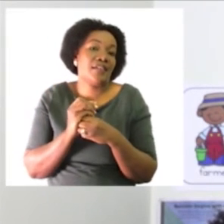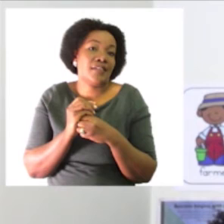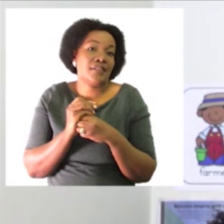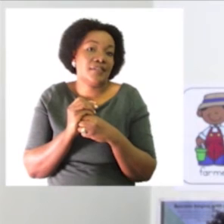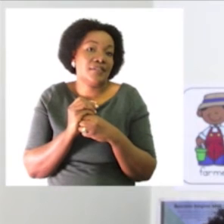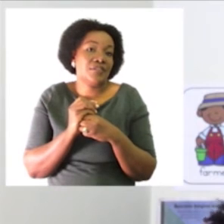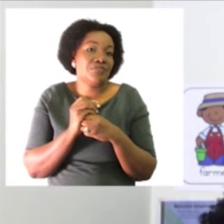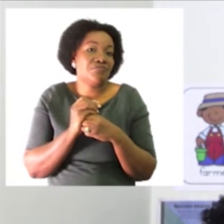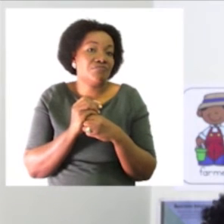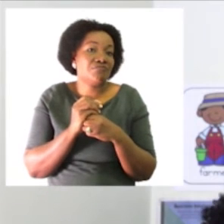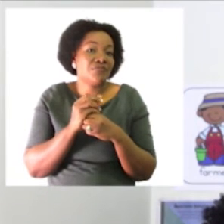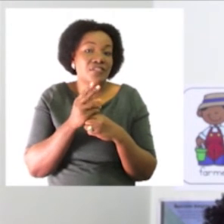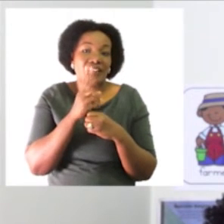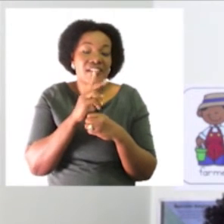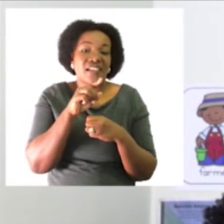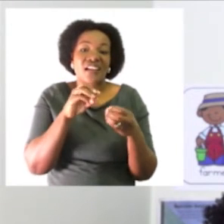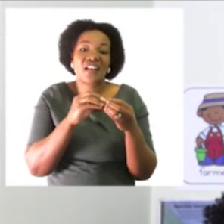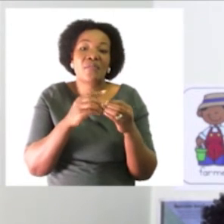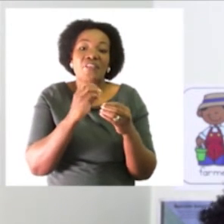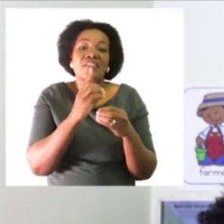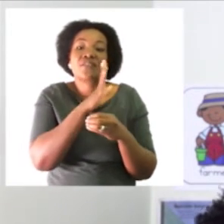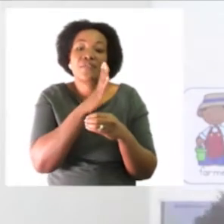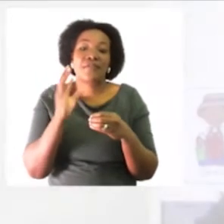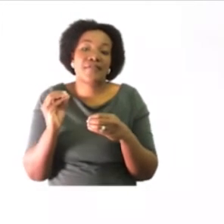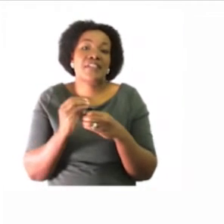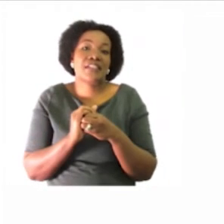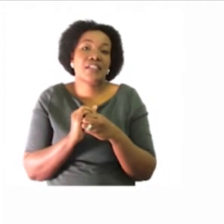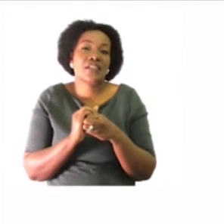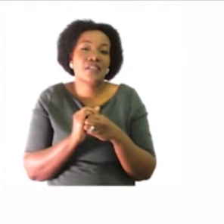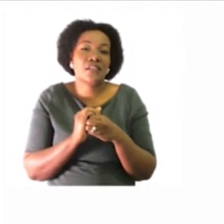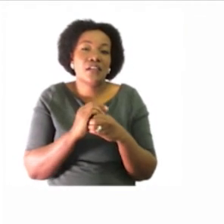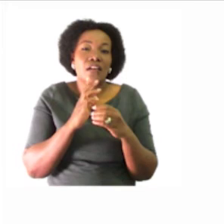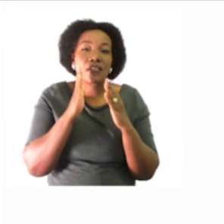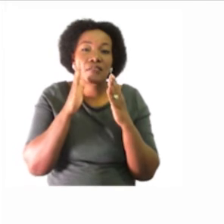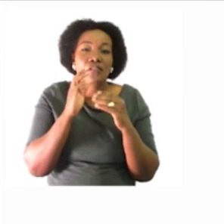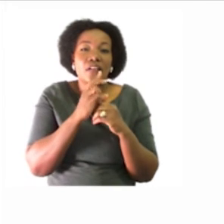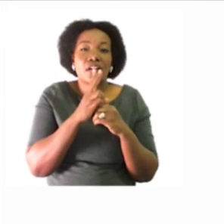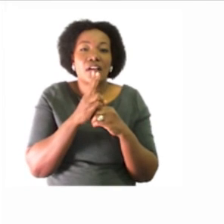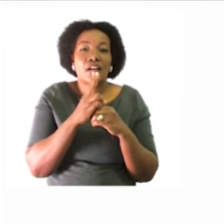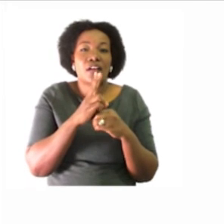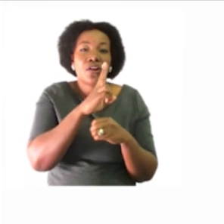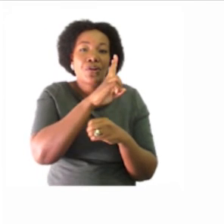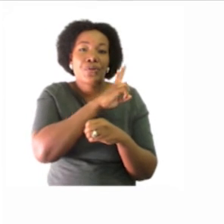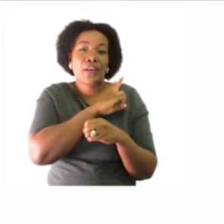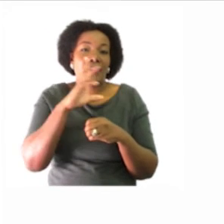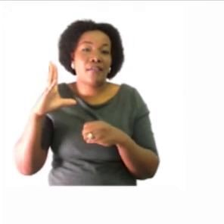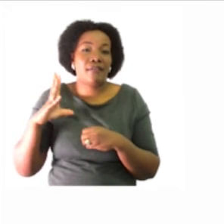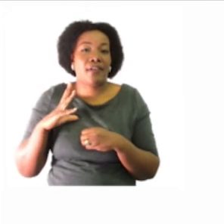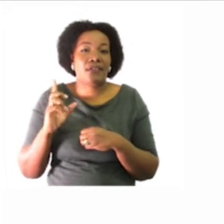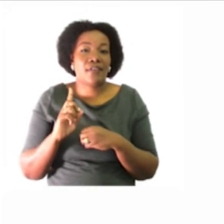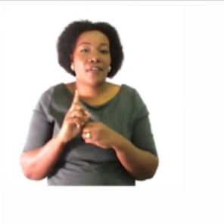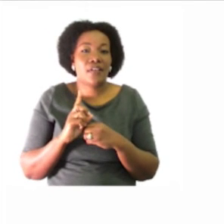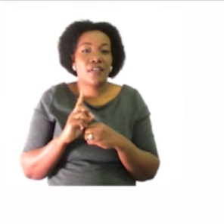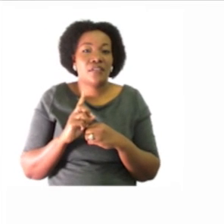the first one. Let us look at number 25 on our right side. There